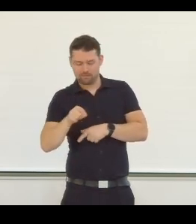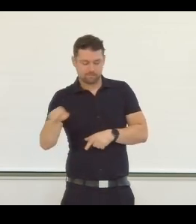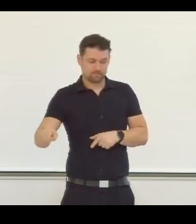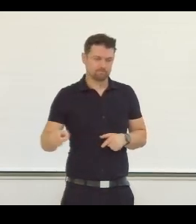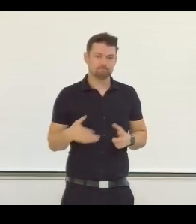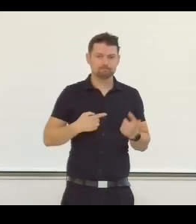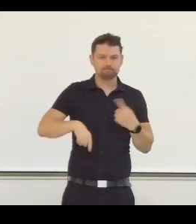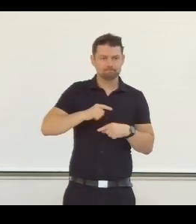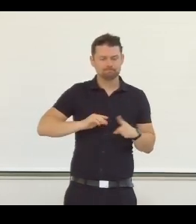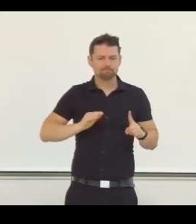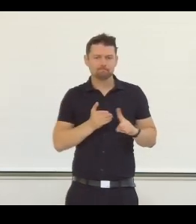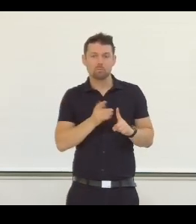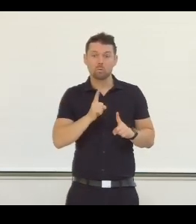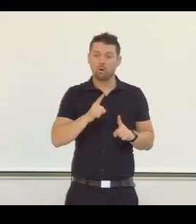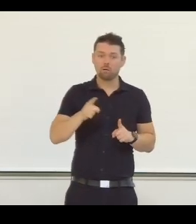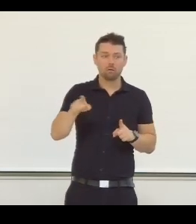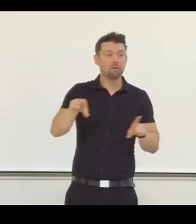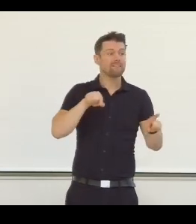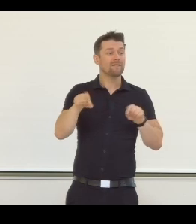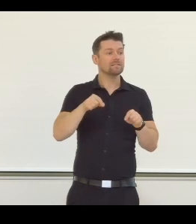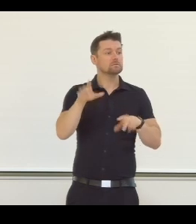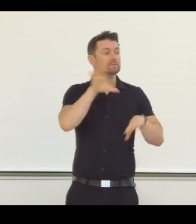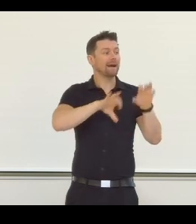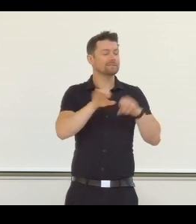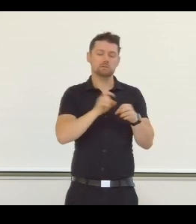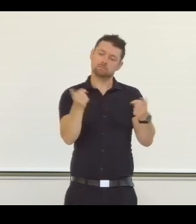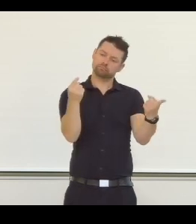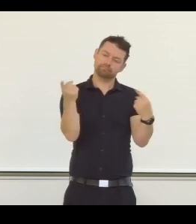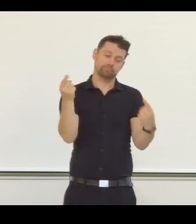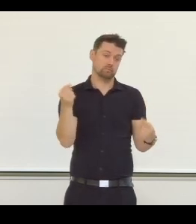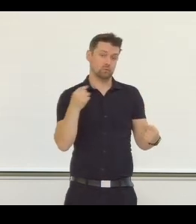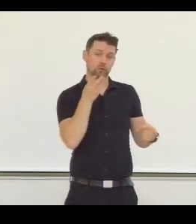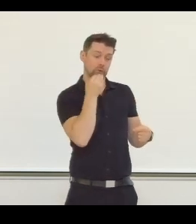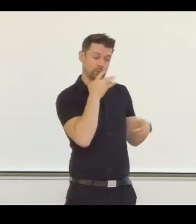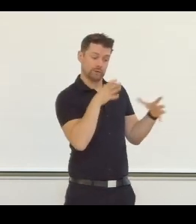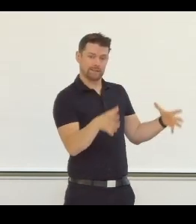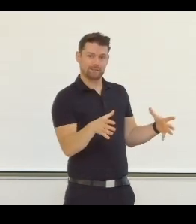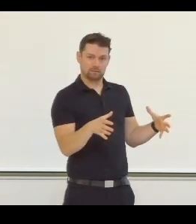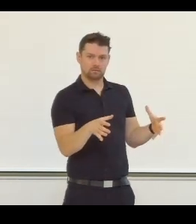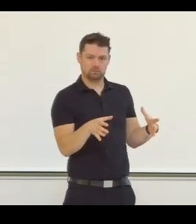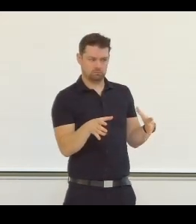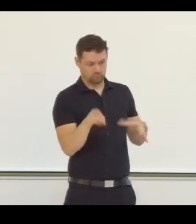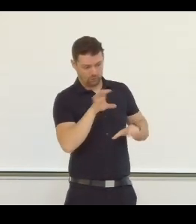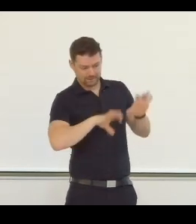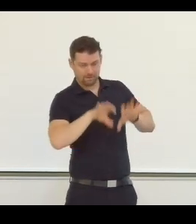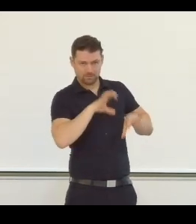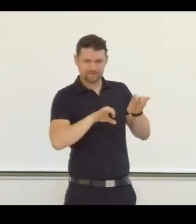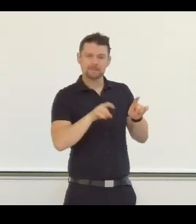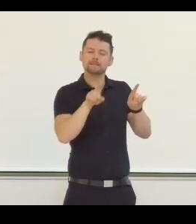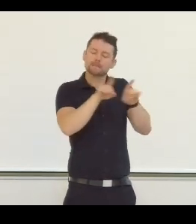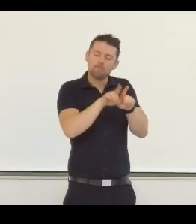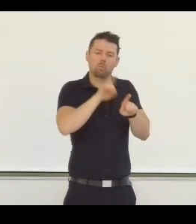we invited scientists to conduct experiments the way they would be conducted on